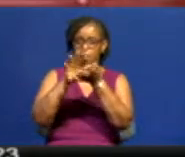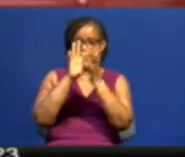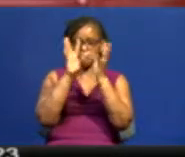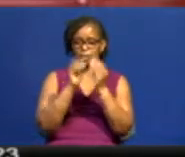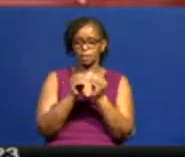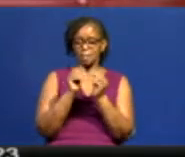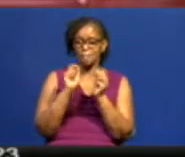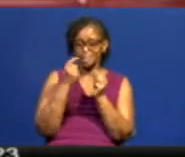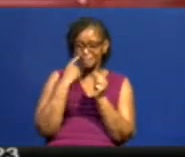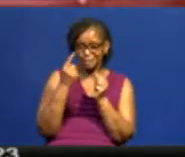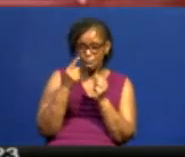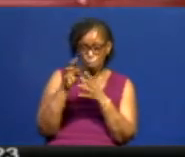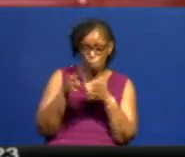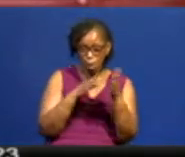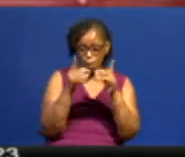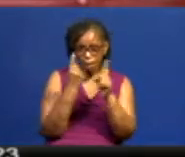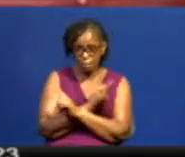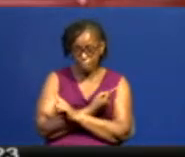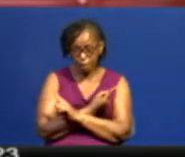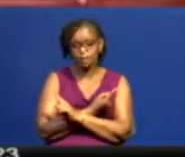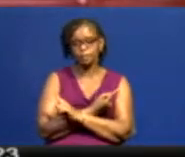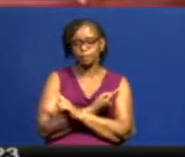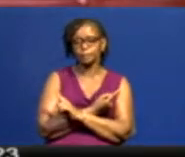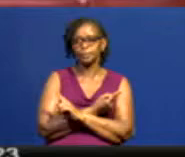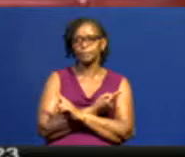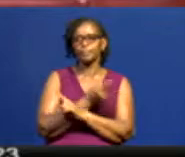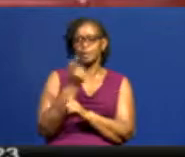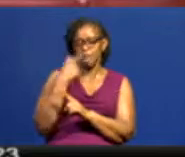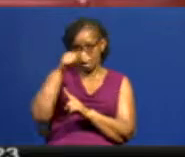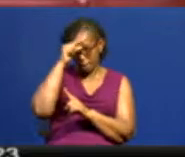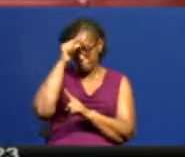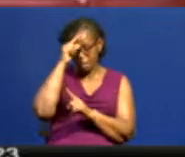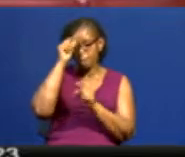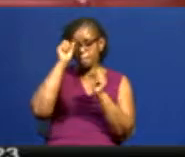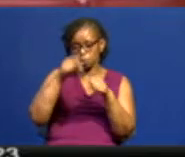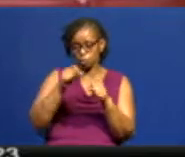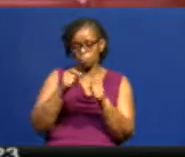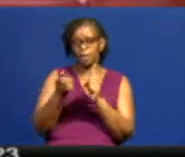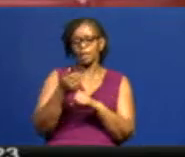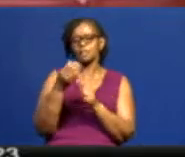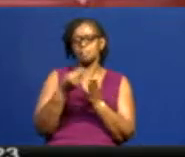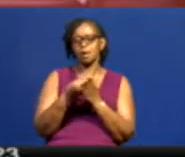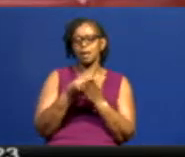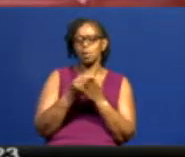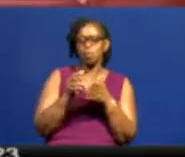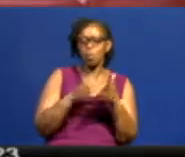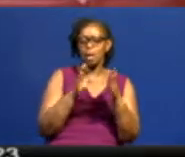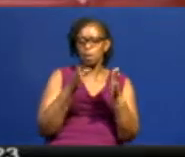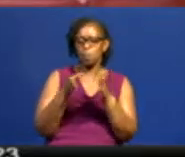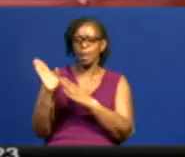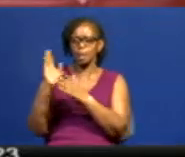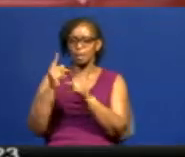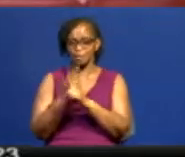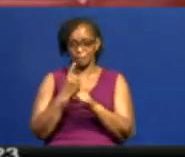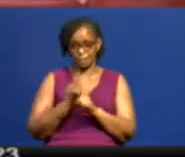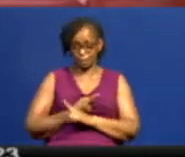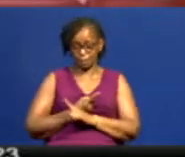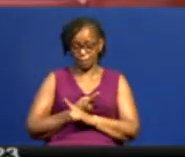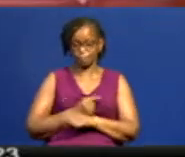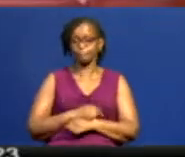at the various ways in which we can get money. And our government can get money in a variety of ways. One of them is